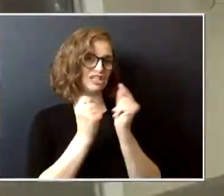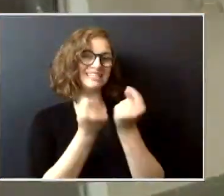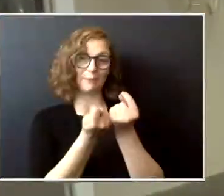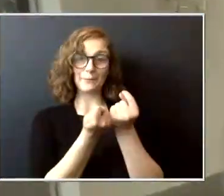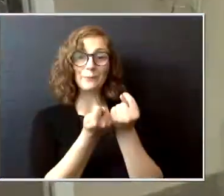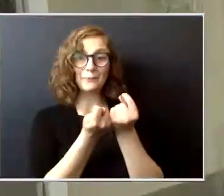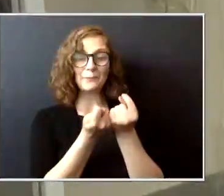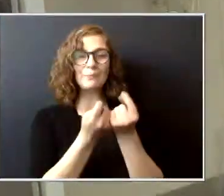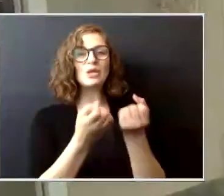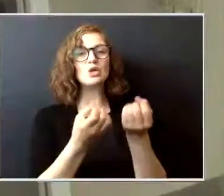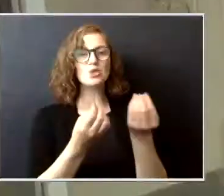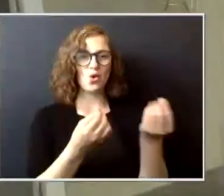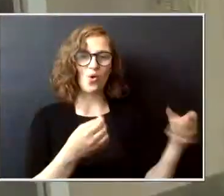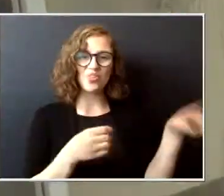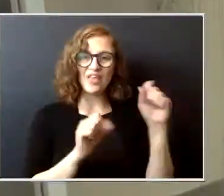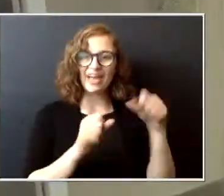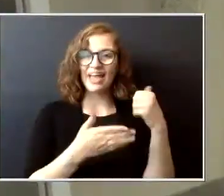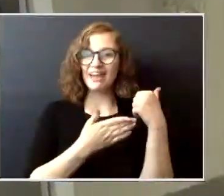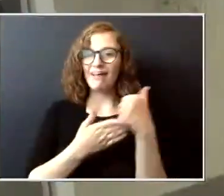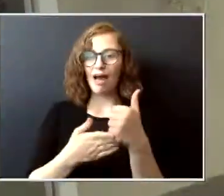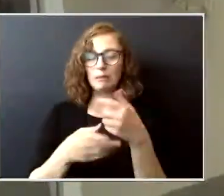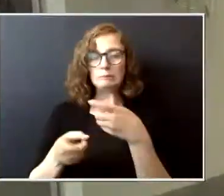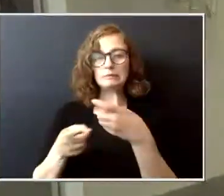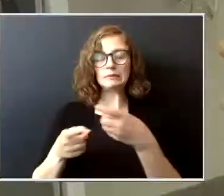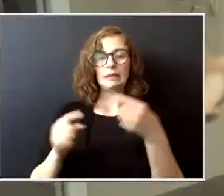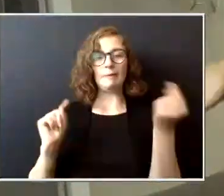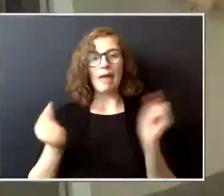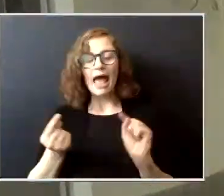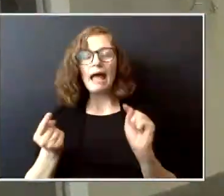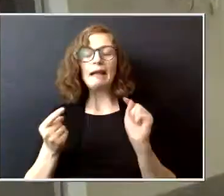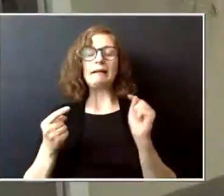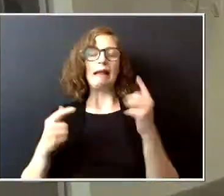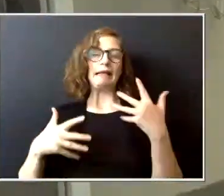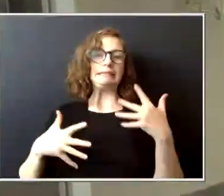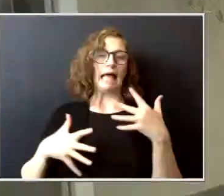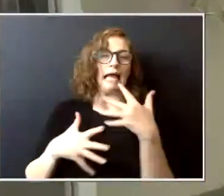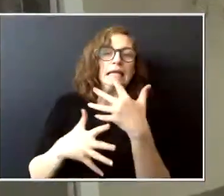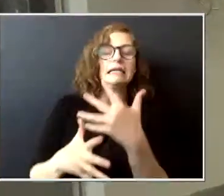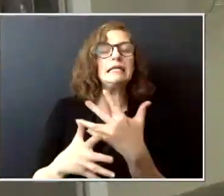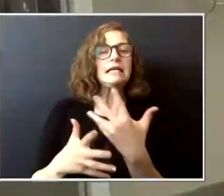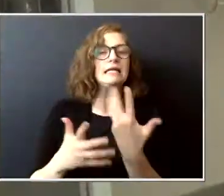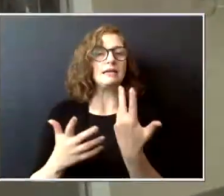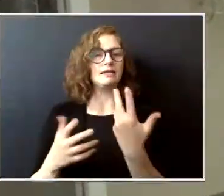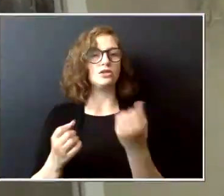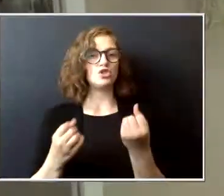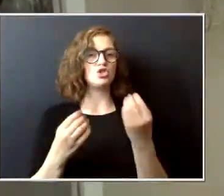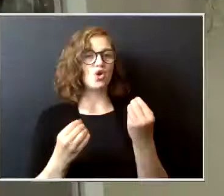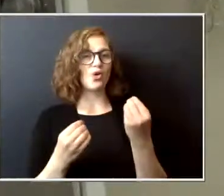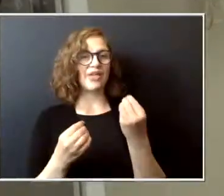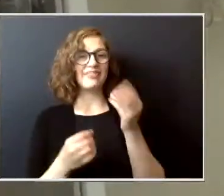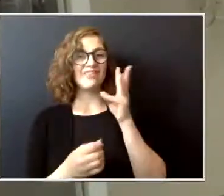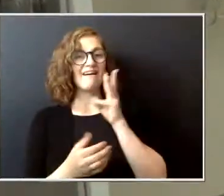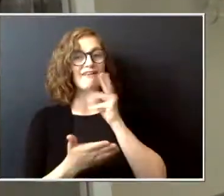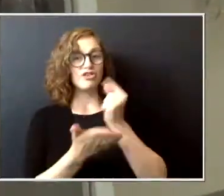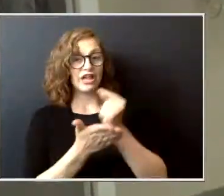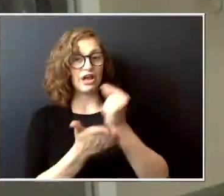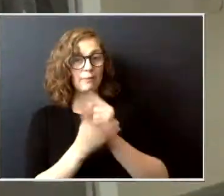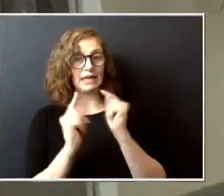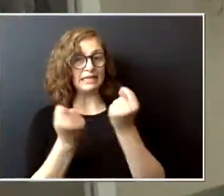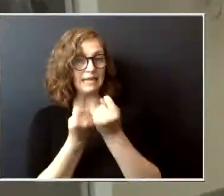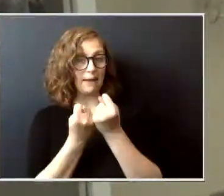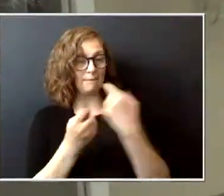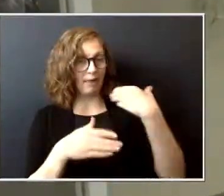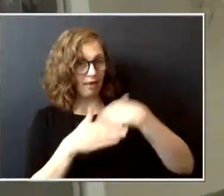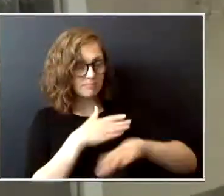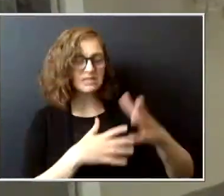manage pain, anxiety, they monitor the patient's vital signs, so that our hydrotherapy team comes in here, they wear all the garb, and they can just